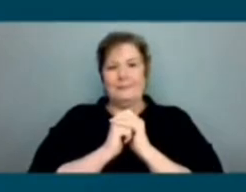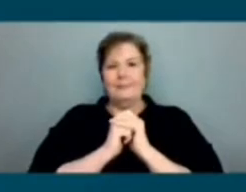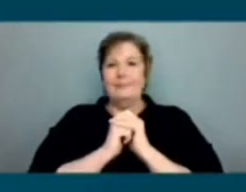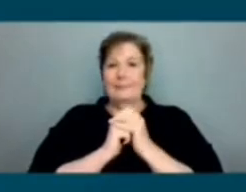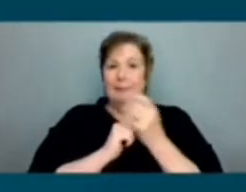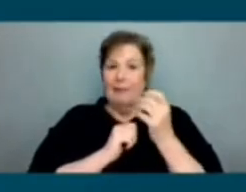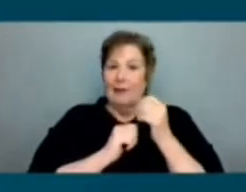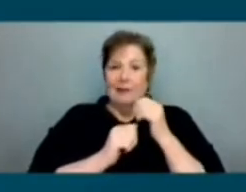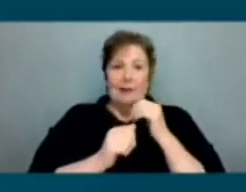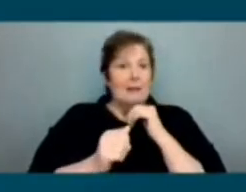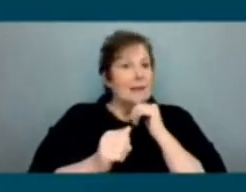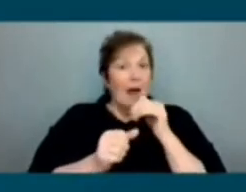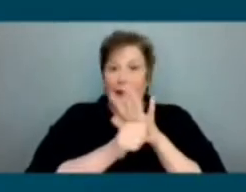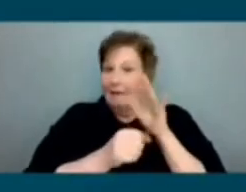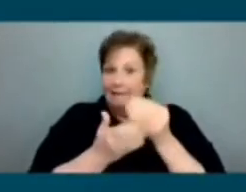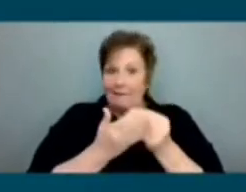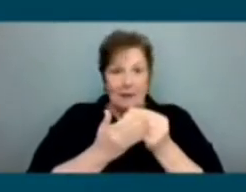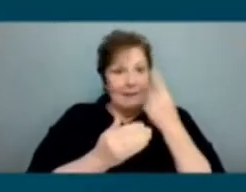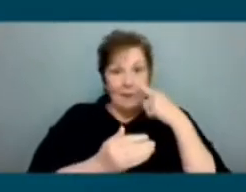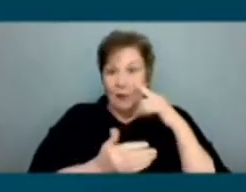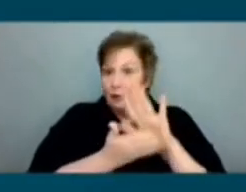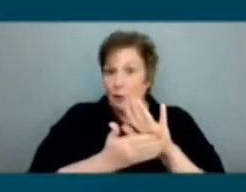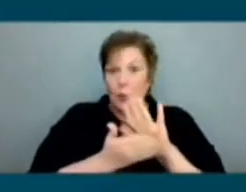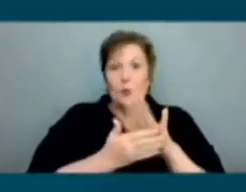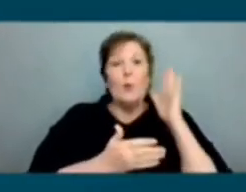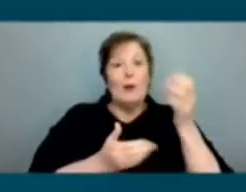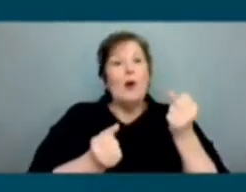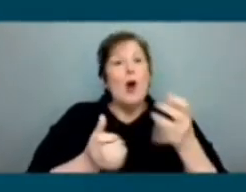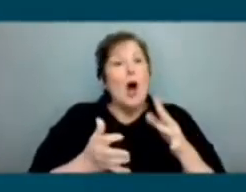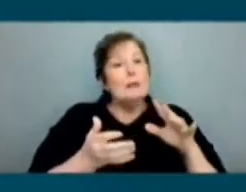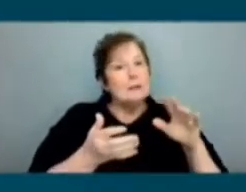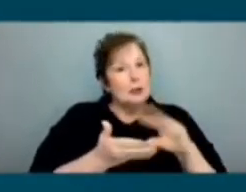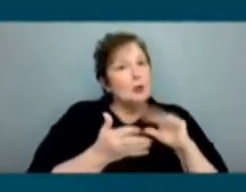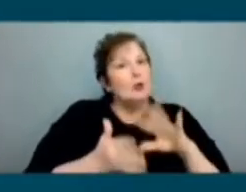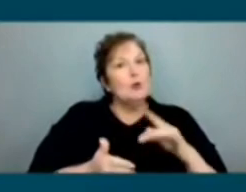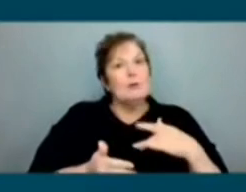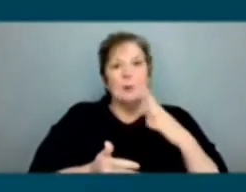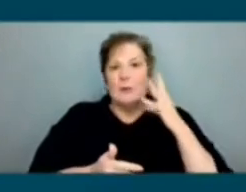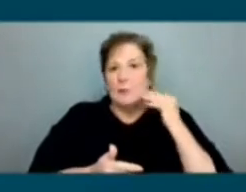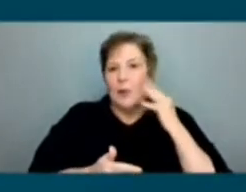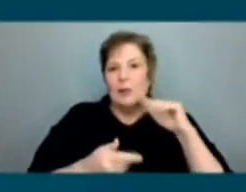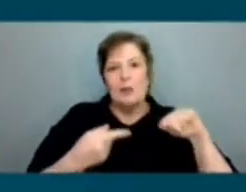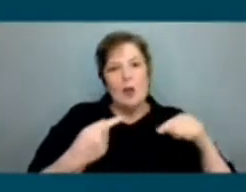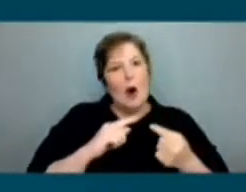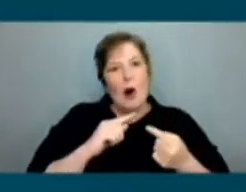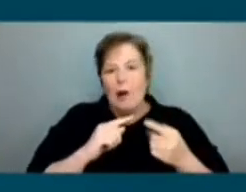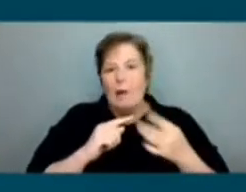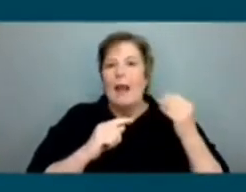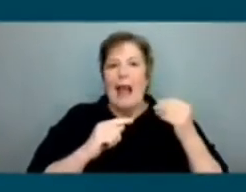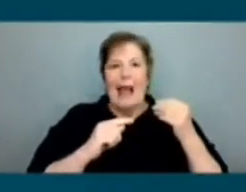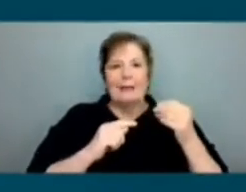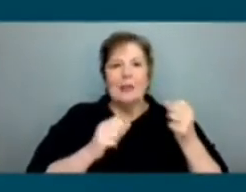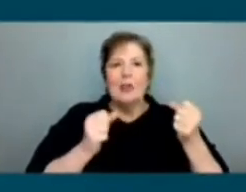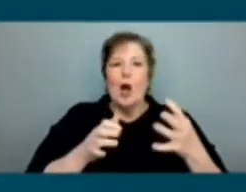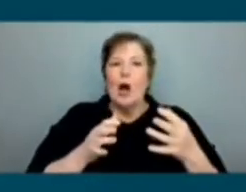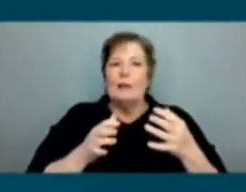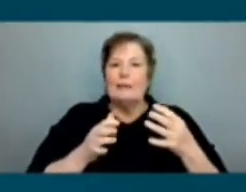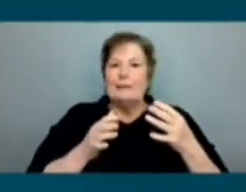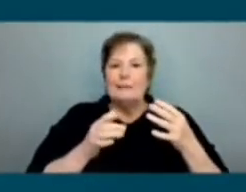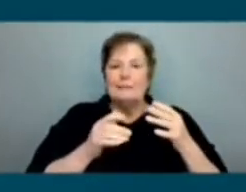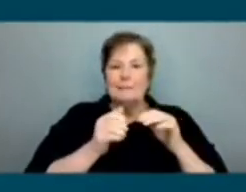Underfunding our schools will cause harm to students and will increase systemic gaps.